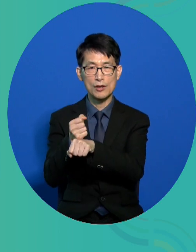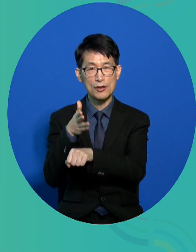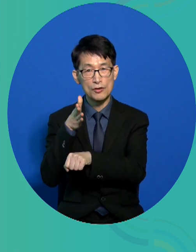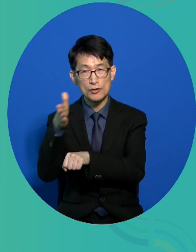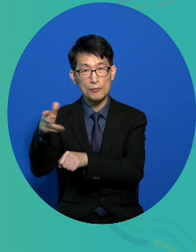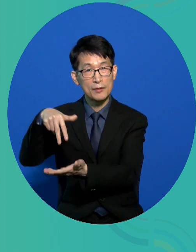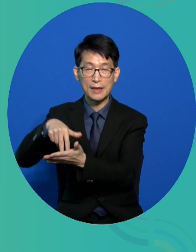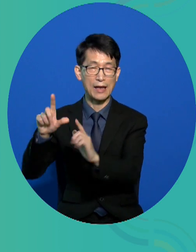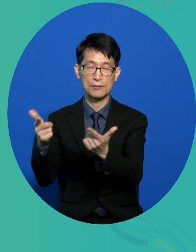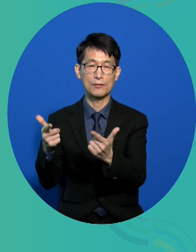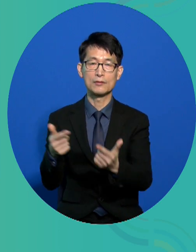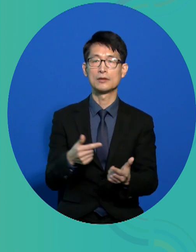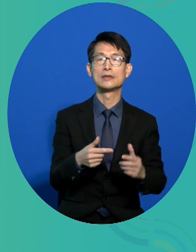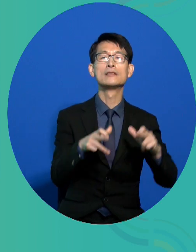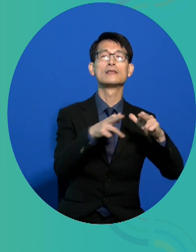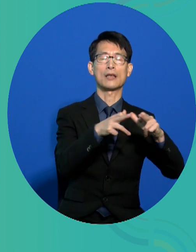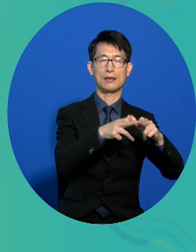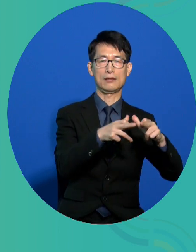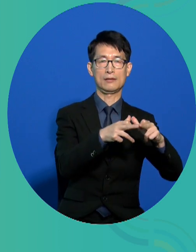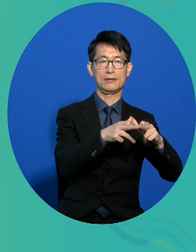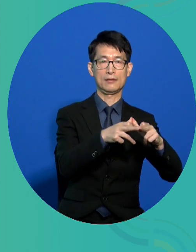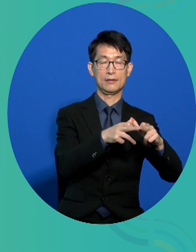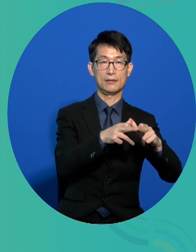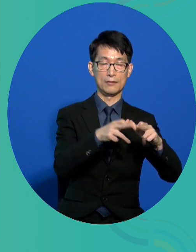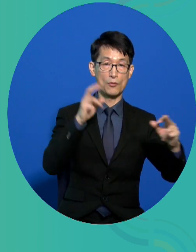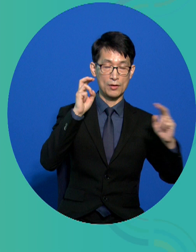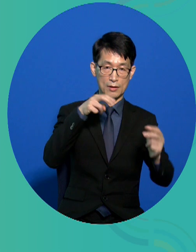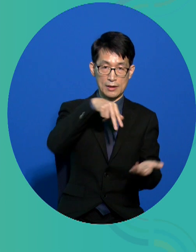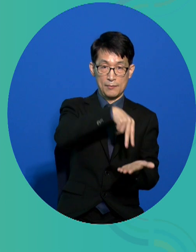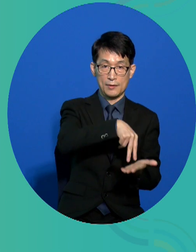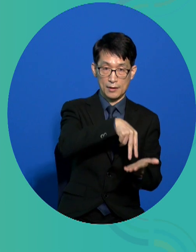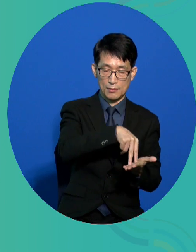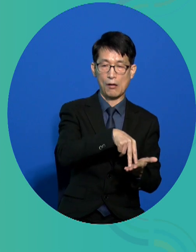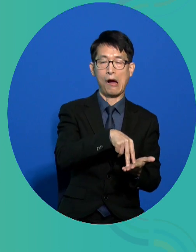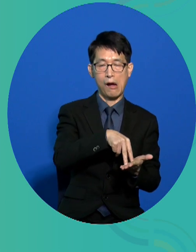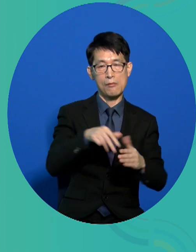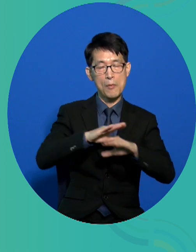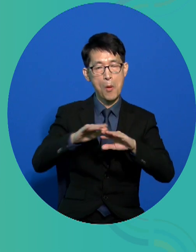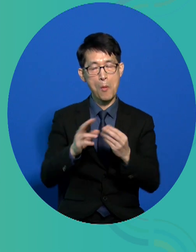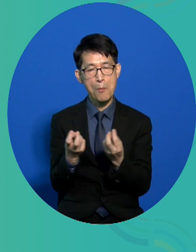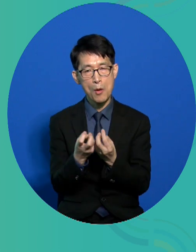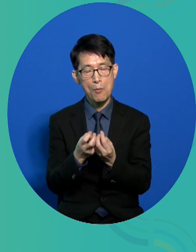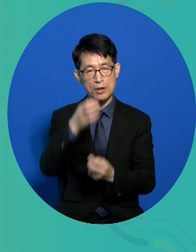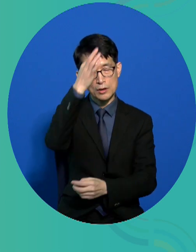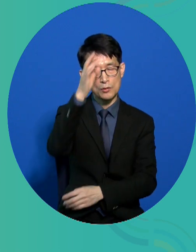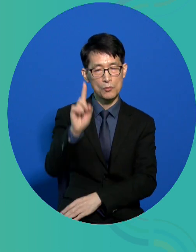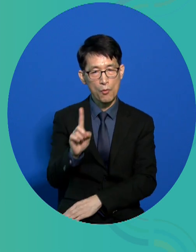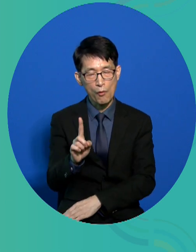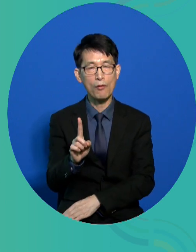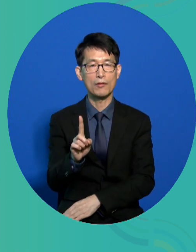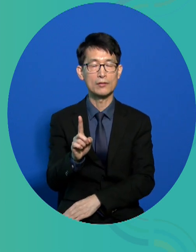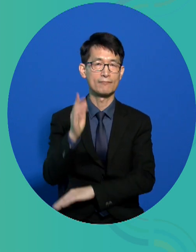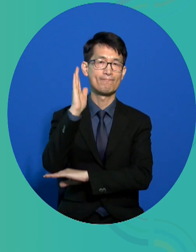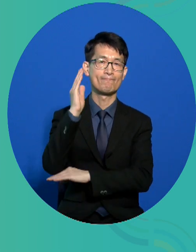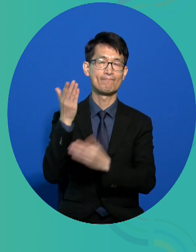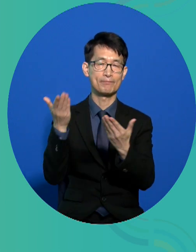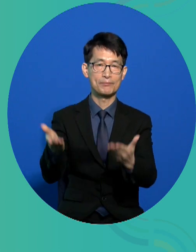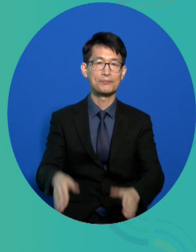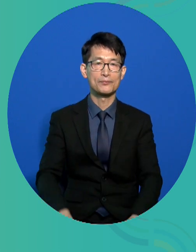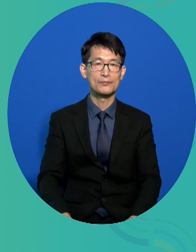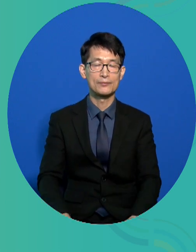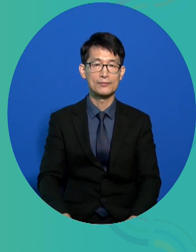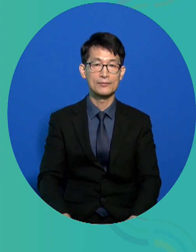I will not be talking about the technology perspective, but more talk about technology from the perspective of